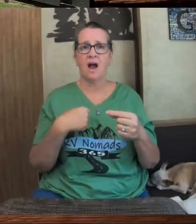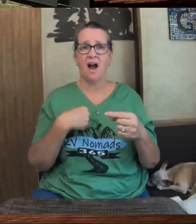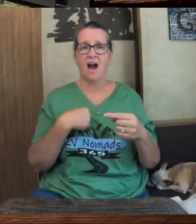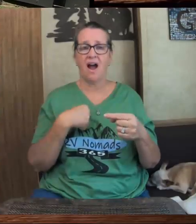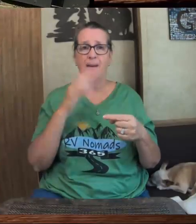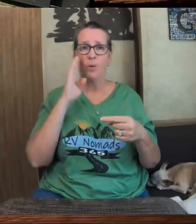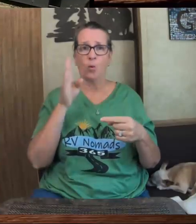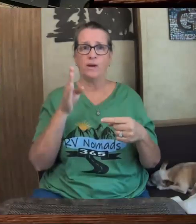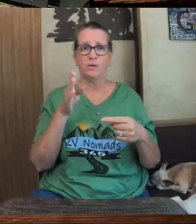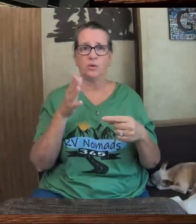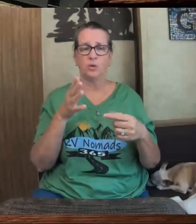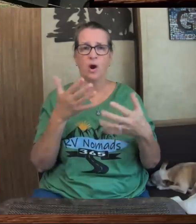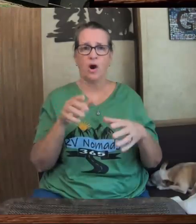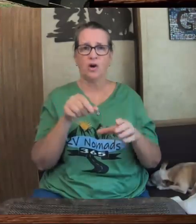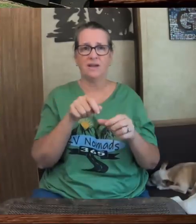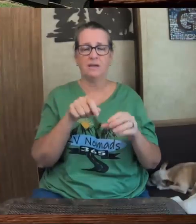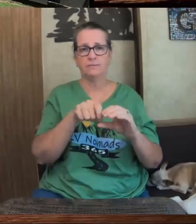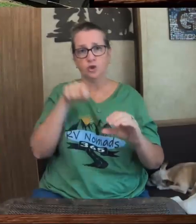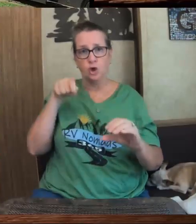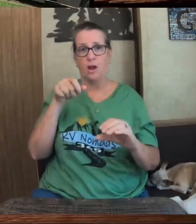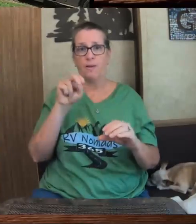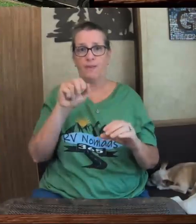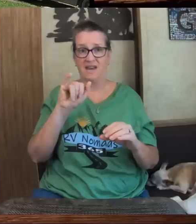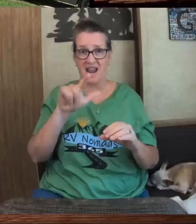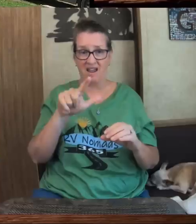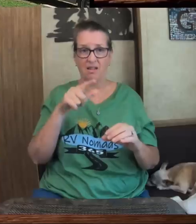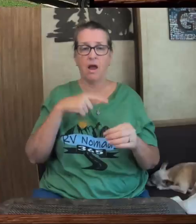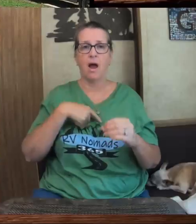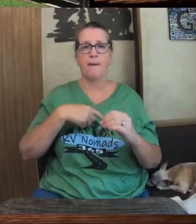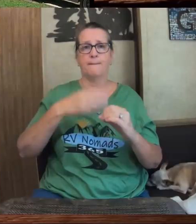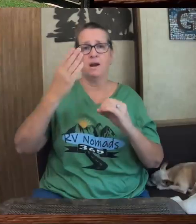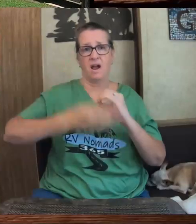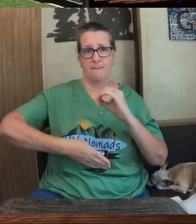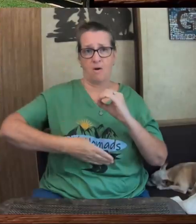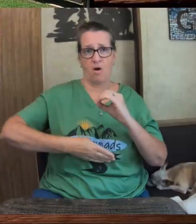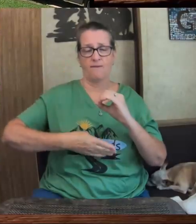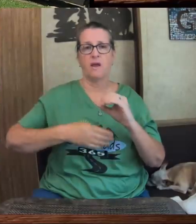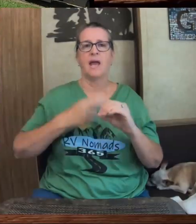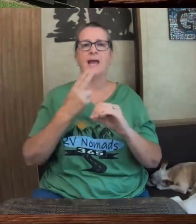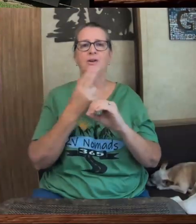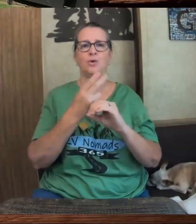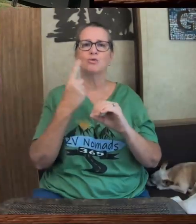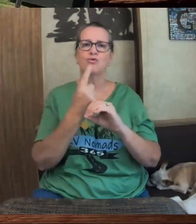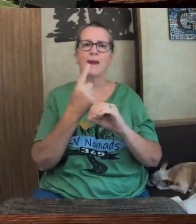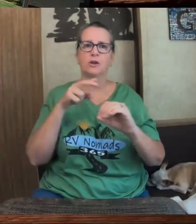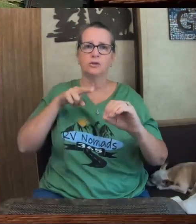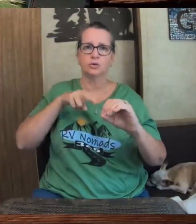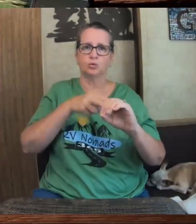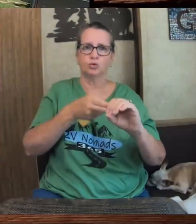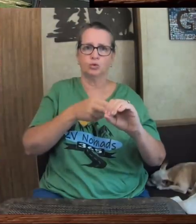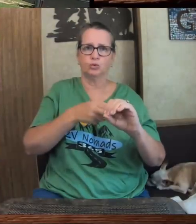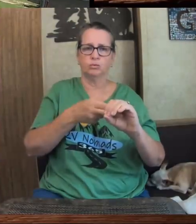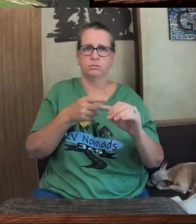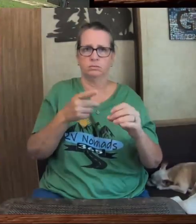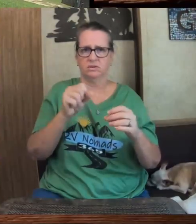I already pulled the nail out. I'm going to cut the ends off, and then I'm just going to use a regular stainless steel screw to